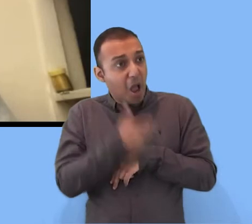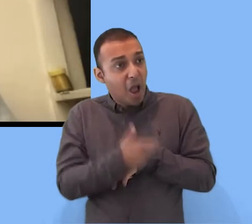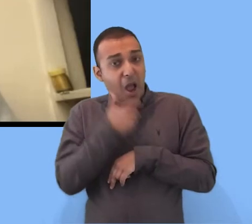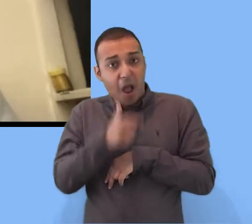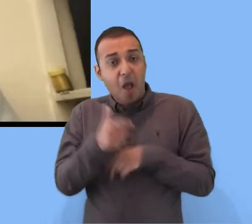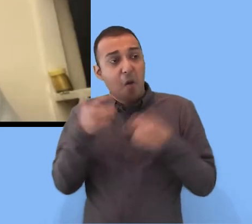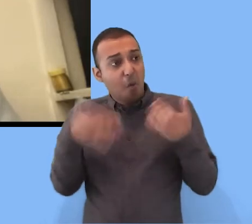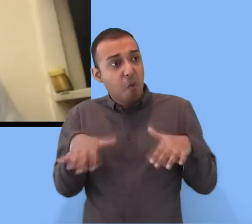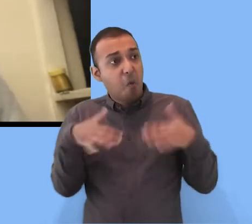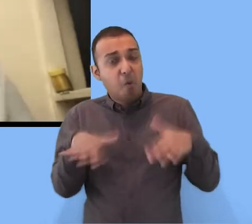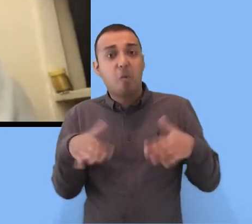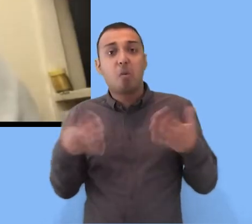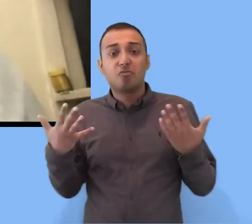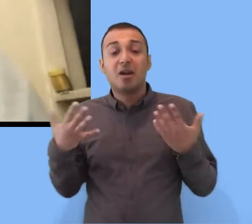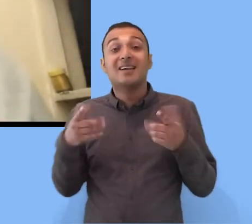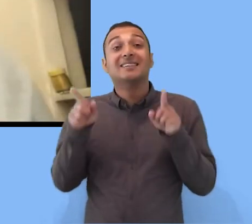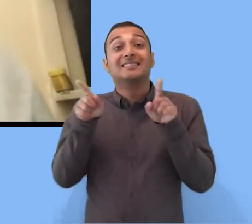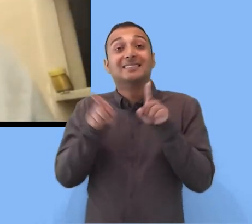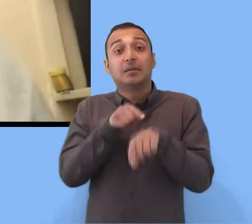security.